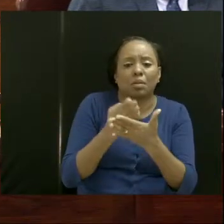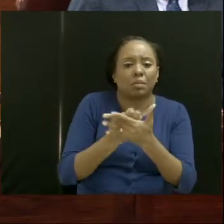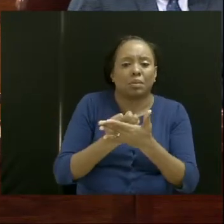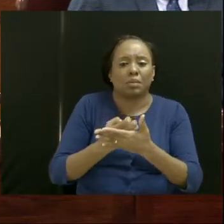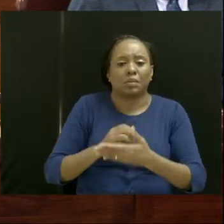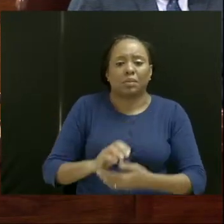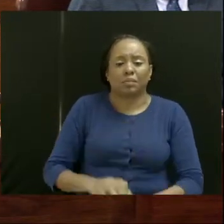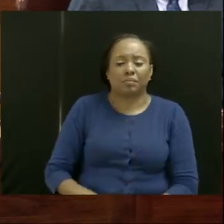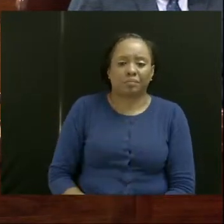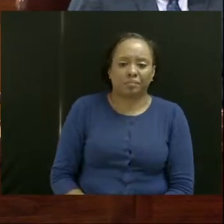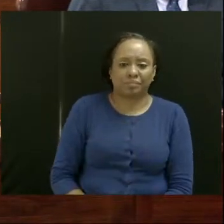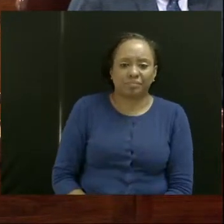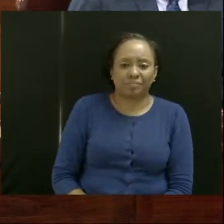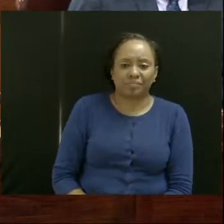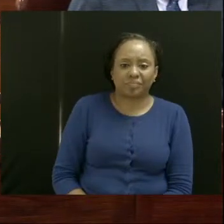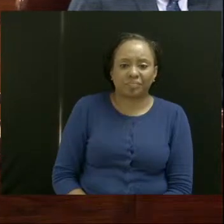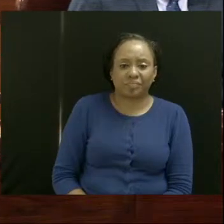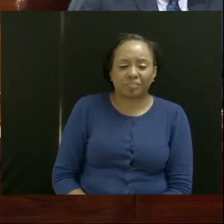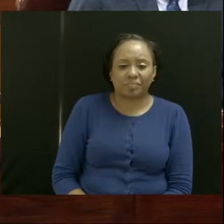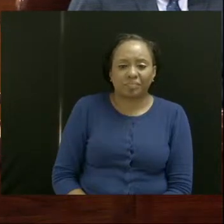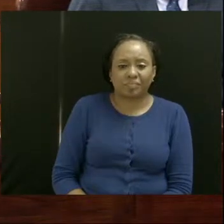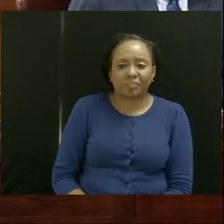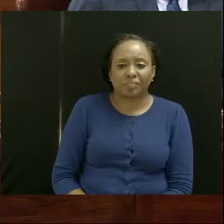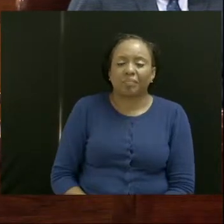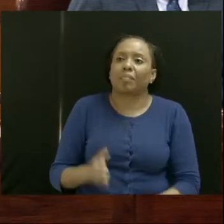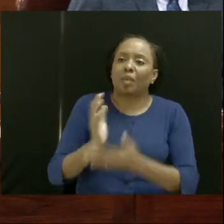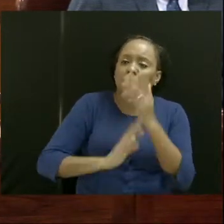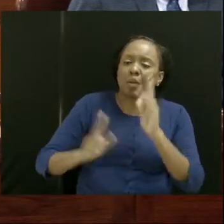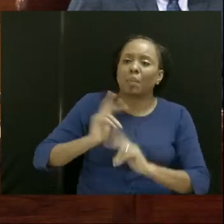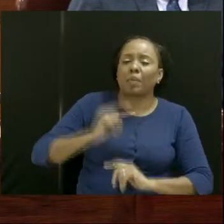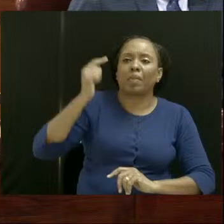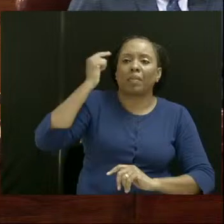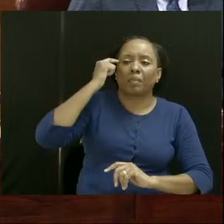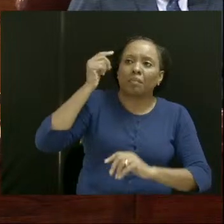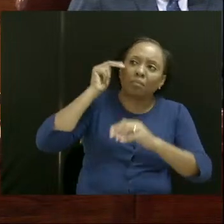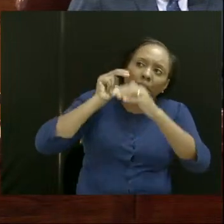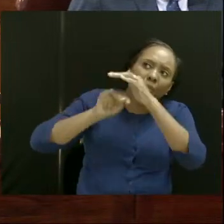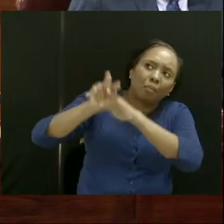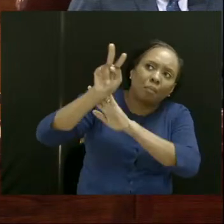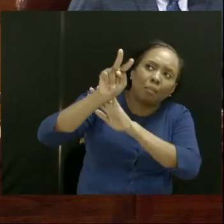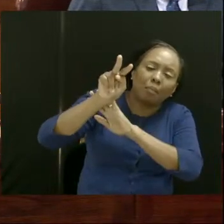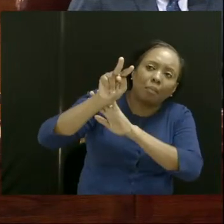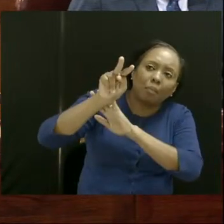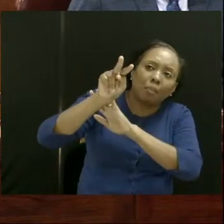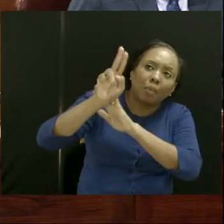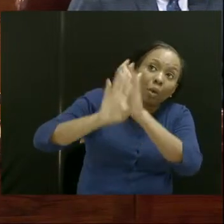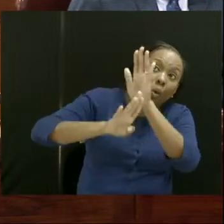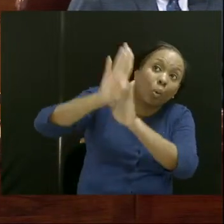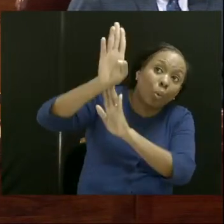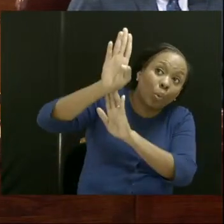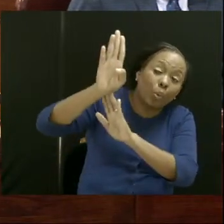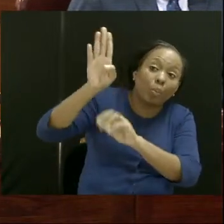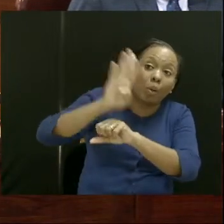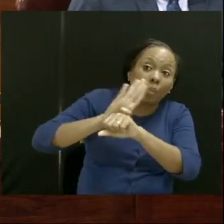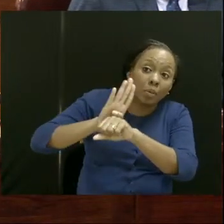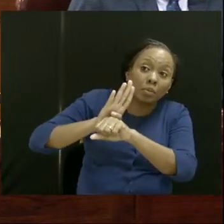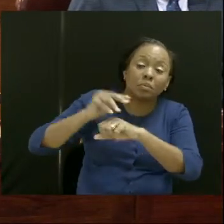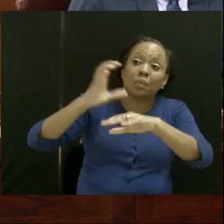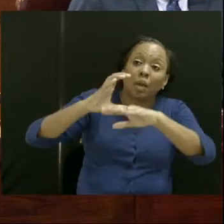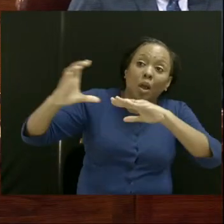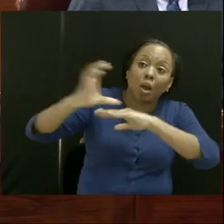had projected a certain level of growth this year, across Barbados, across the wider Caribbean, across